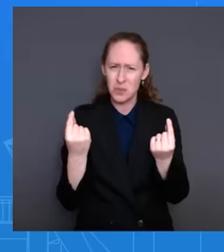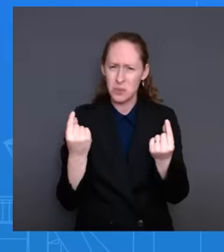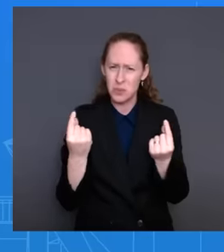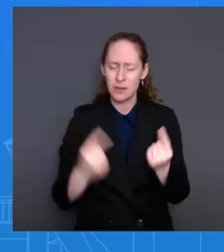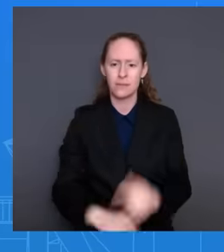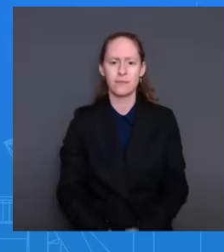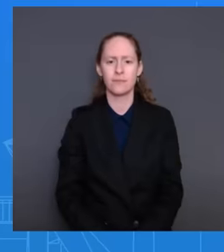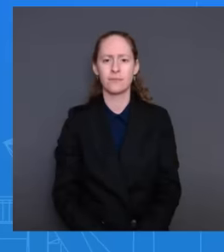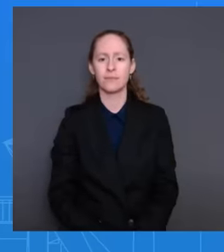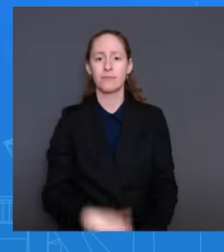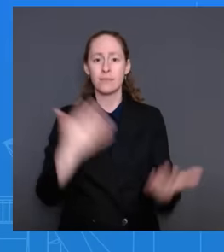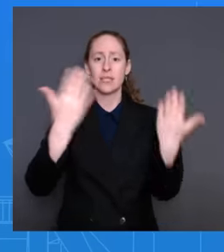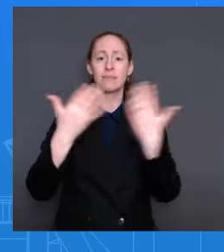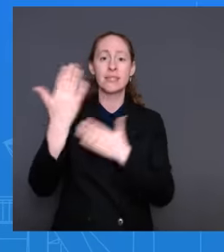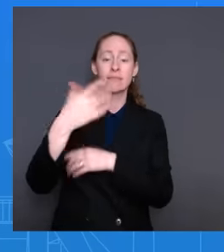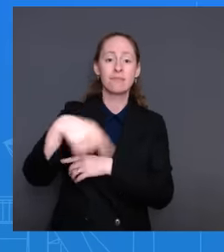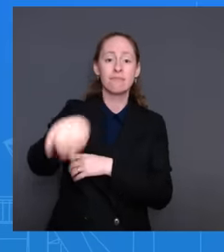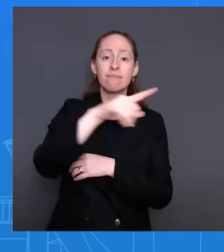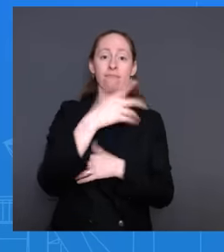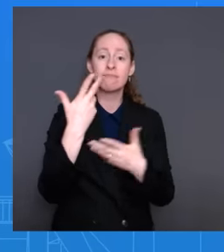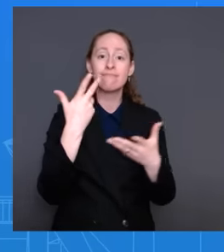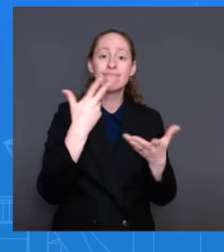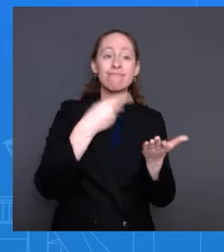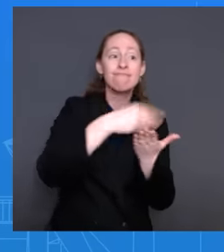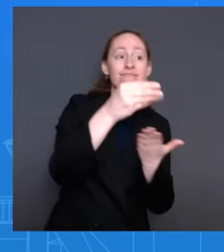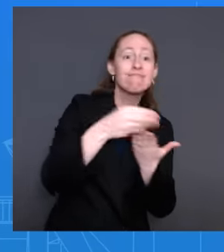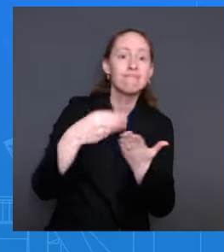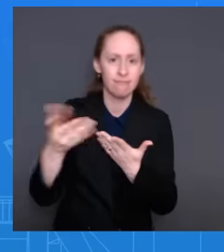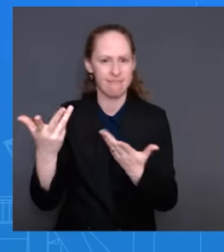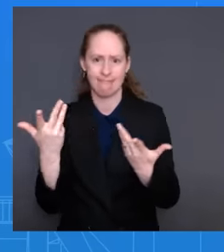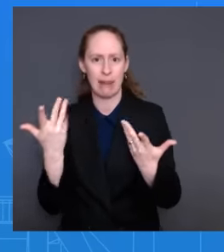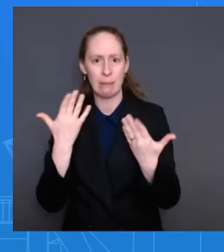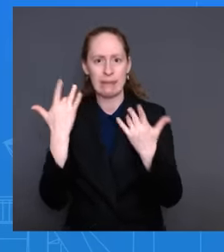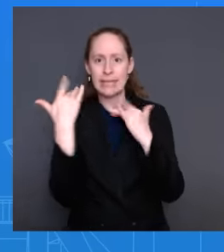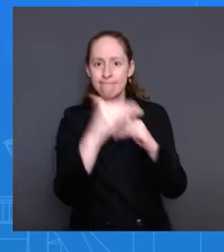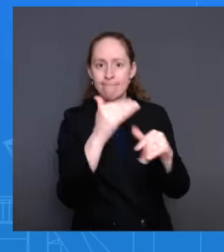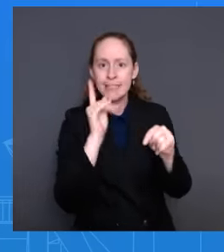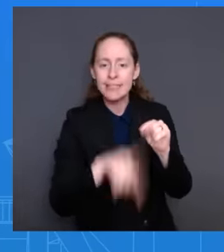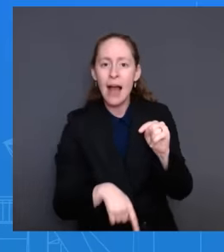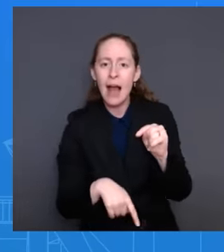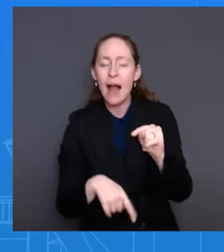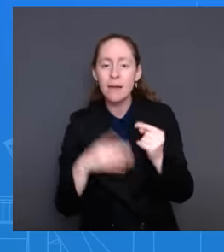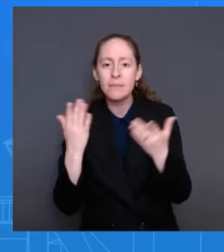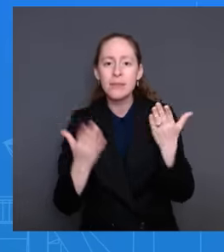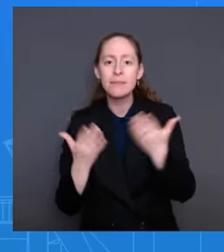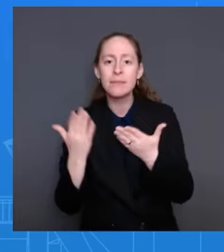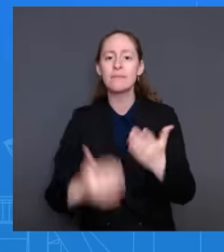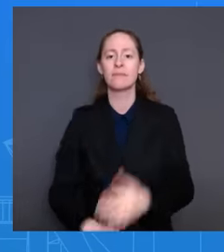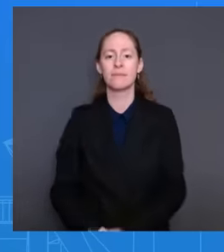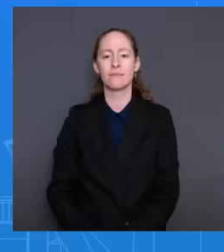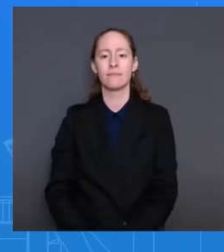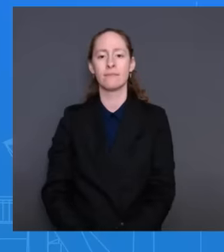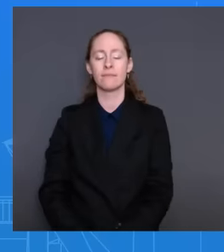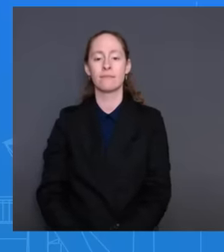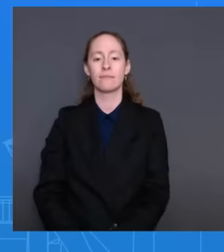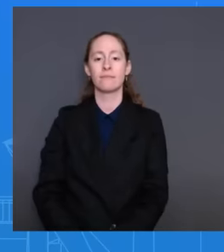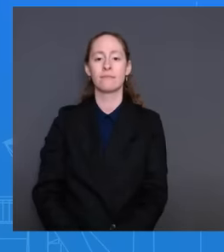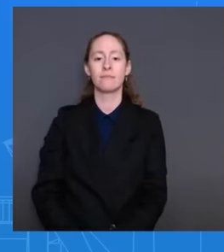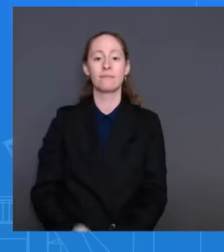go buy a new phone or decide to buy that car or go on the vacation. So are you confident that that student debt relief